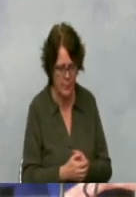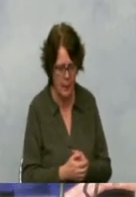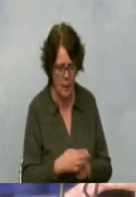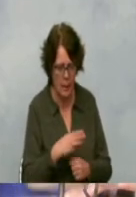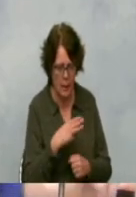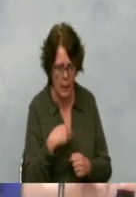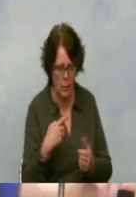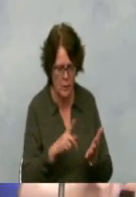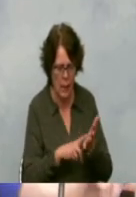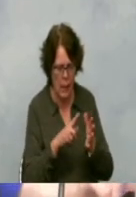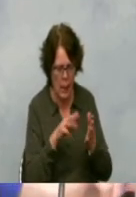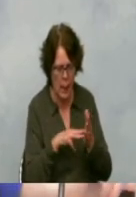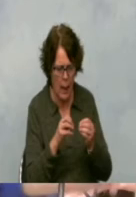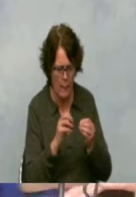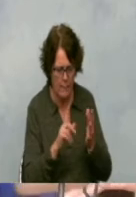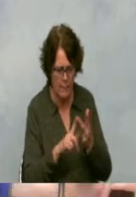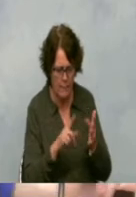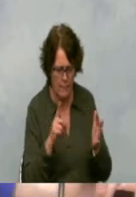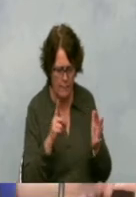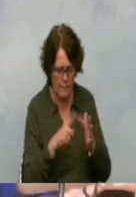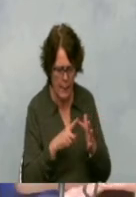Councillor Lambie.